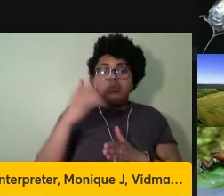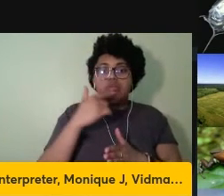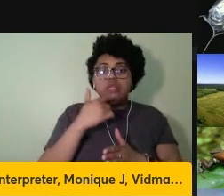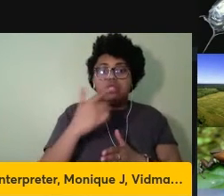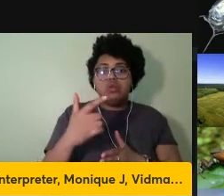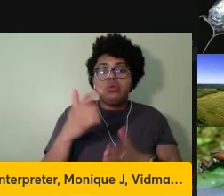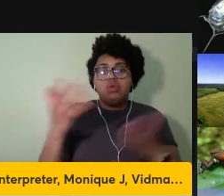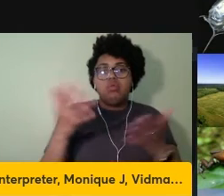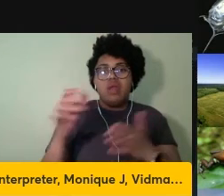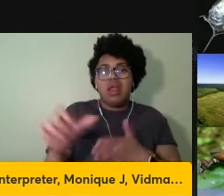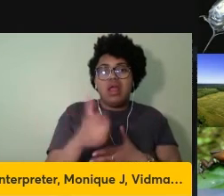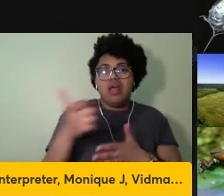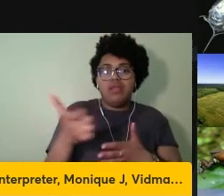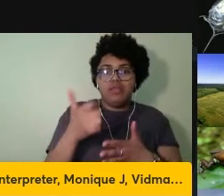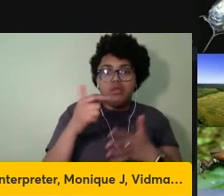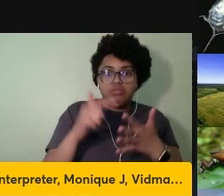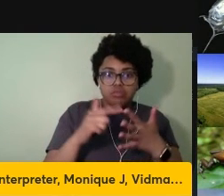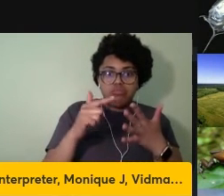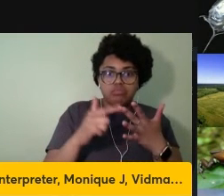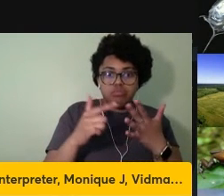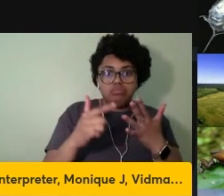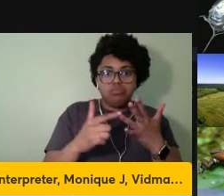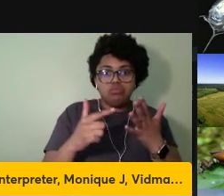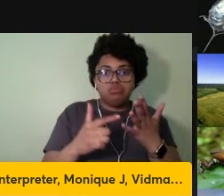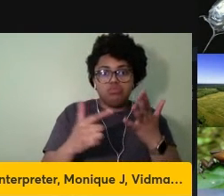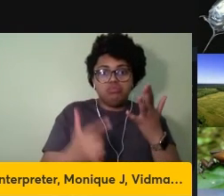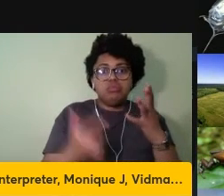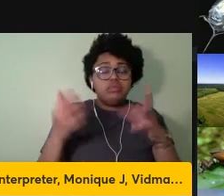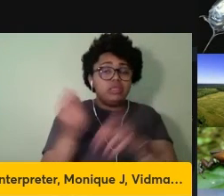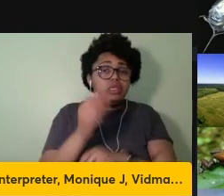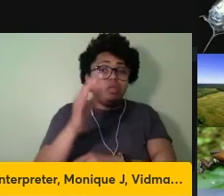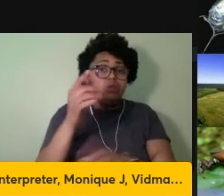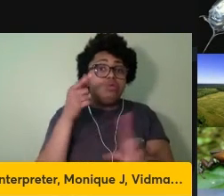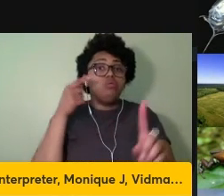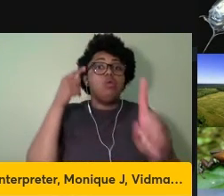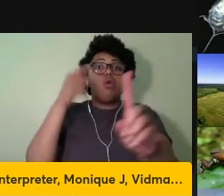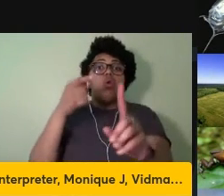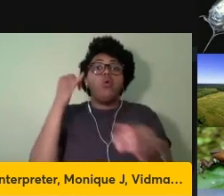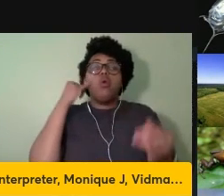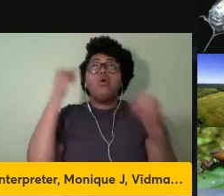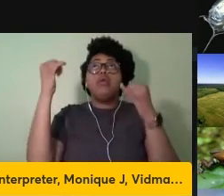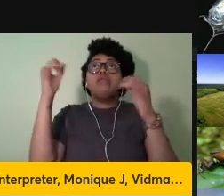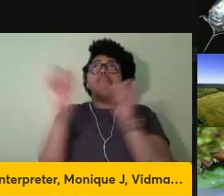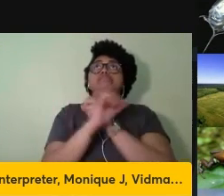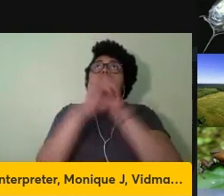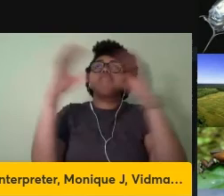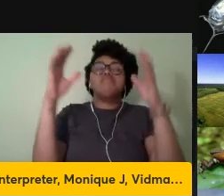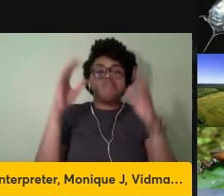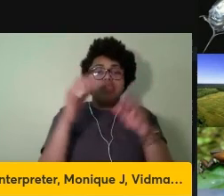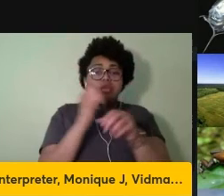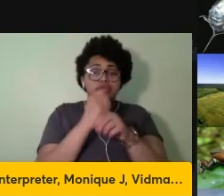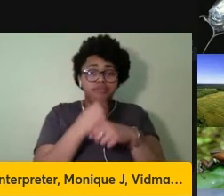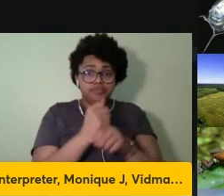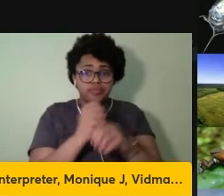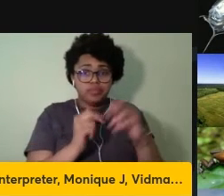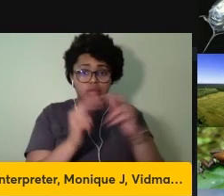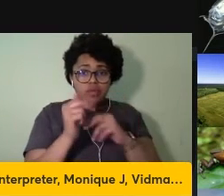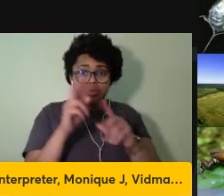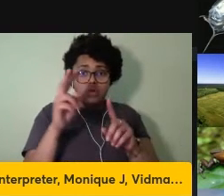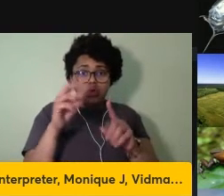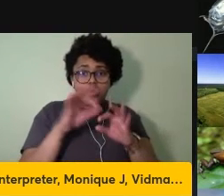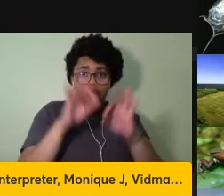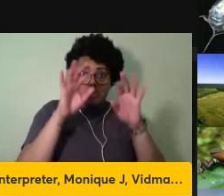steps that you need to make in order to achieve your dream. Build up your resume for competitive fellowships